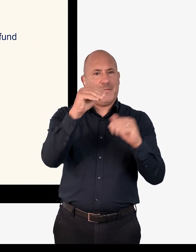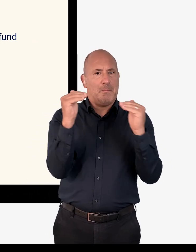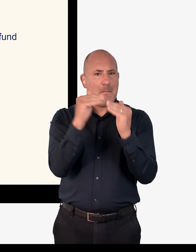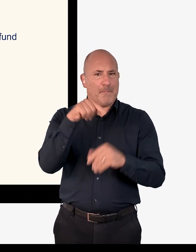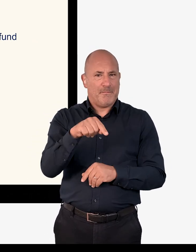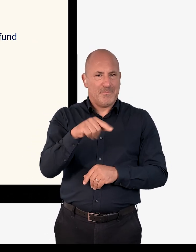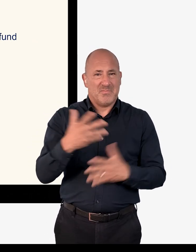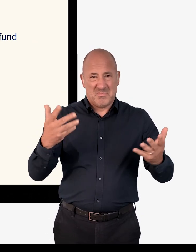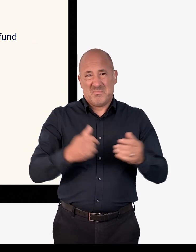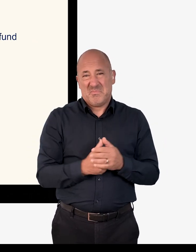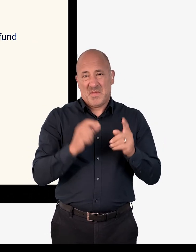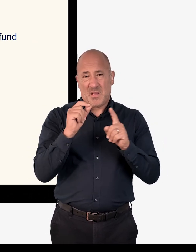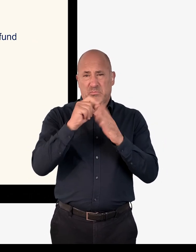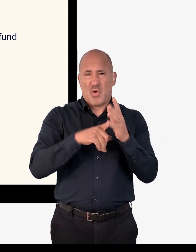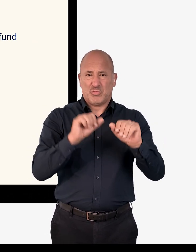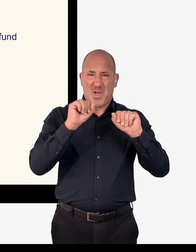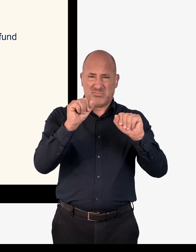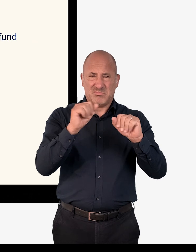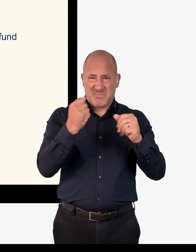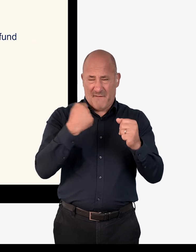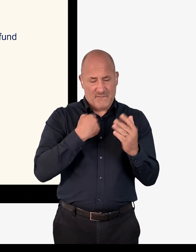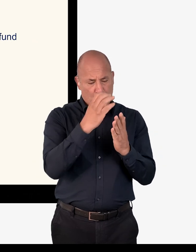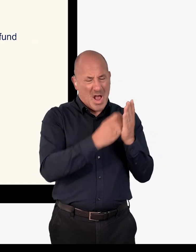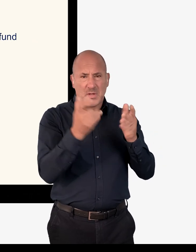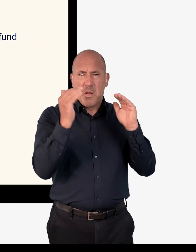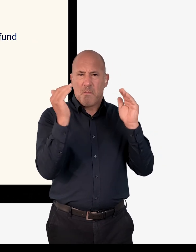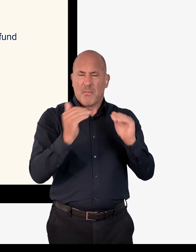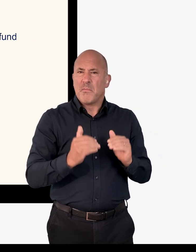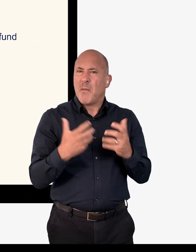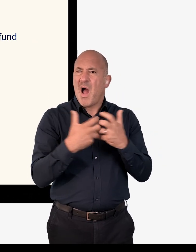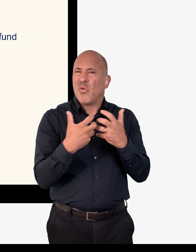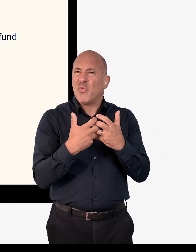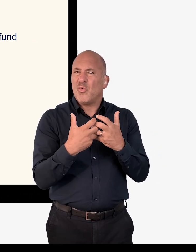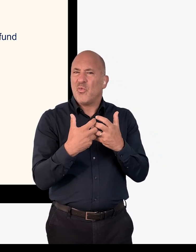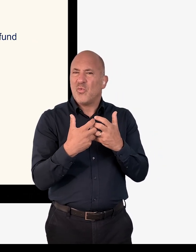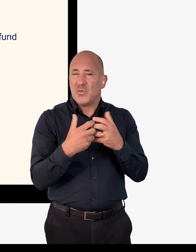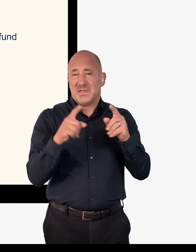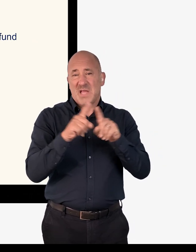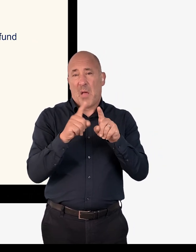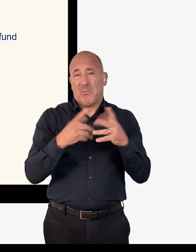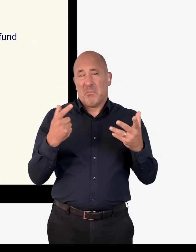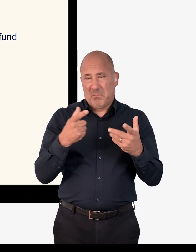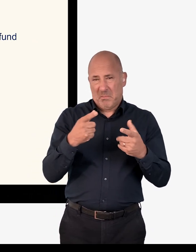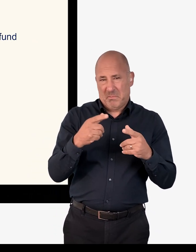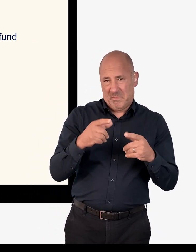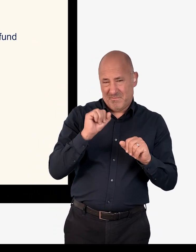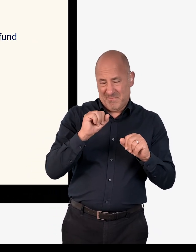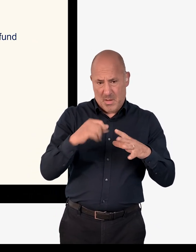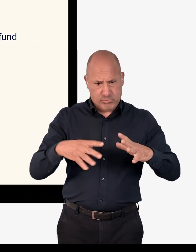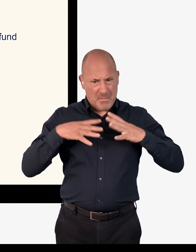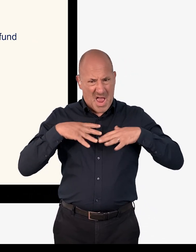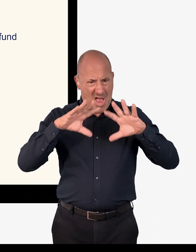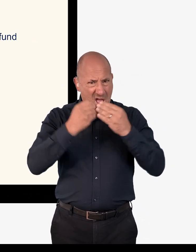Meeting the brief. Tell us how the project meets the criteria in the guidance, as well as a review of the